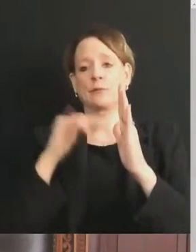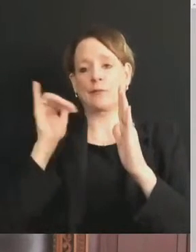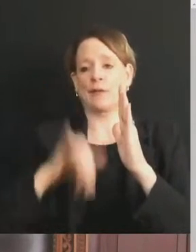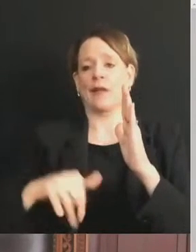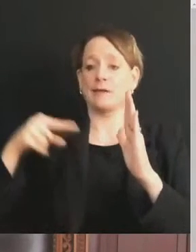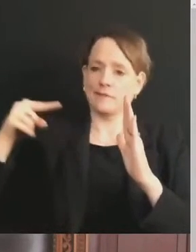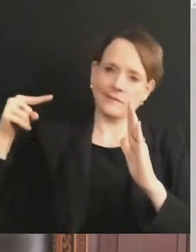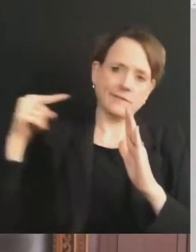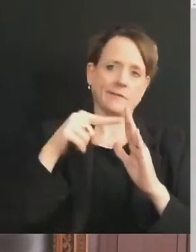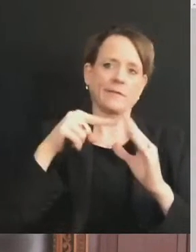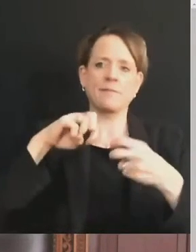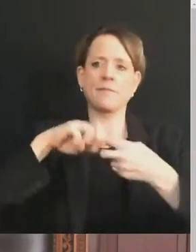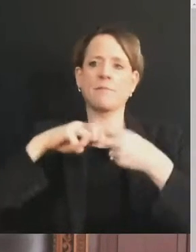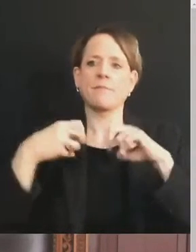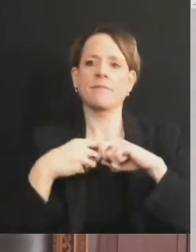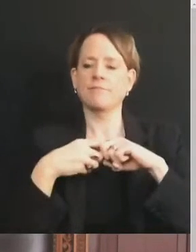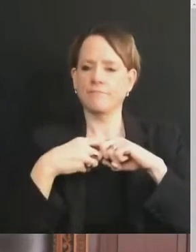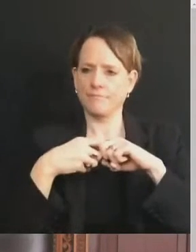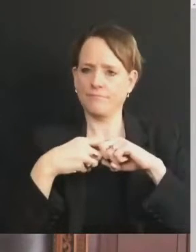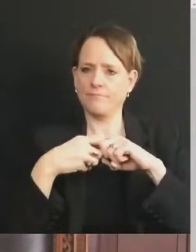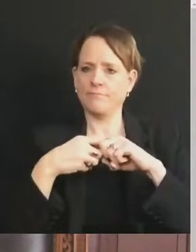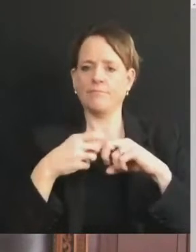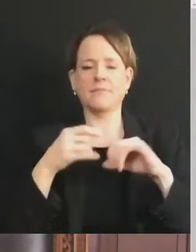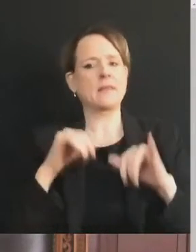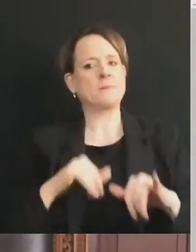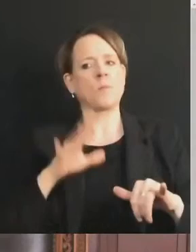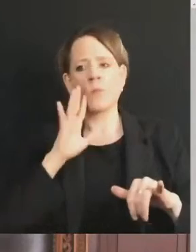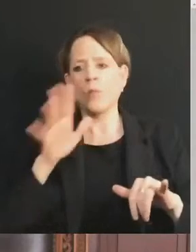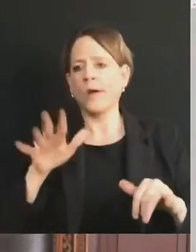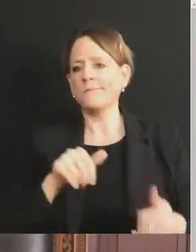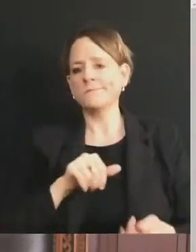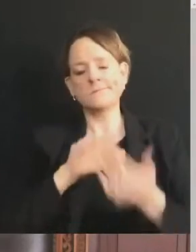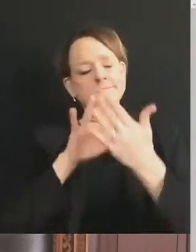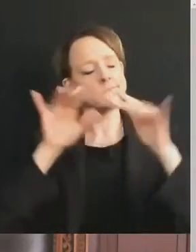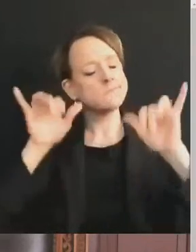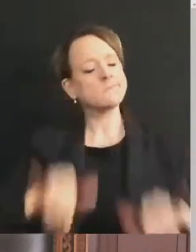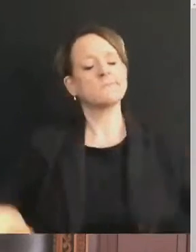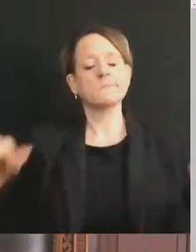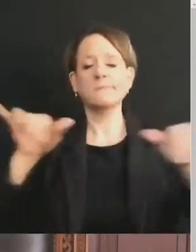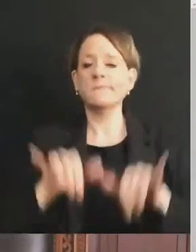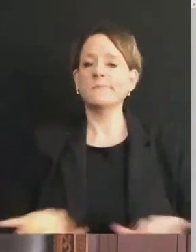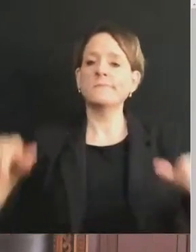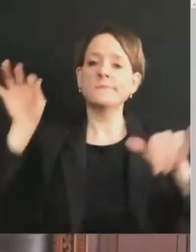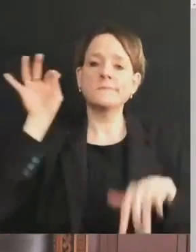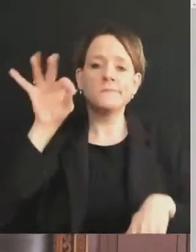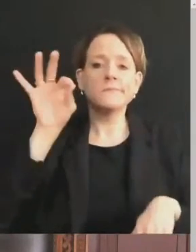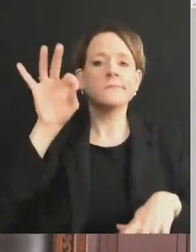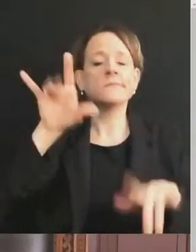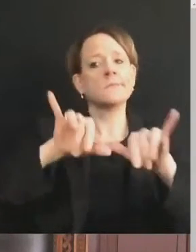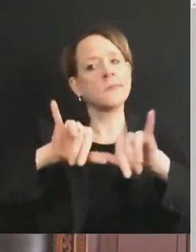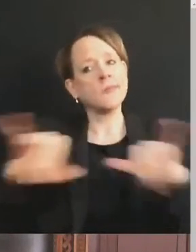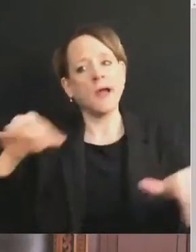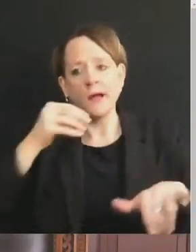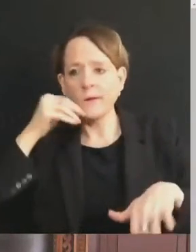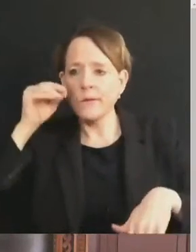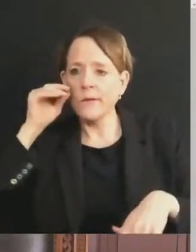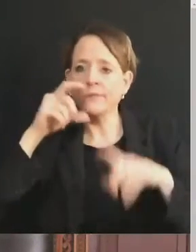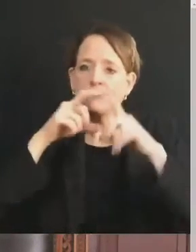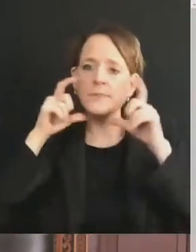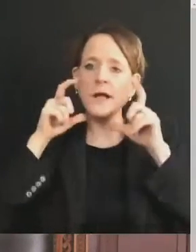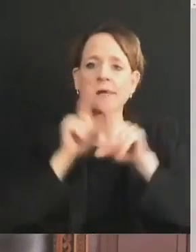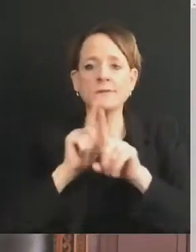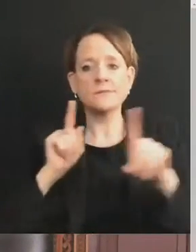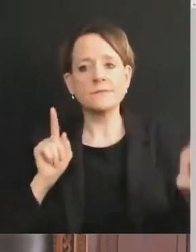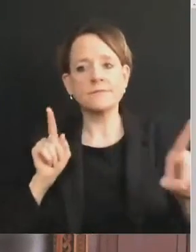hopefully have requirements in place that people understand how important they are.